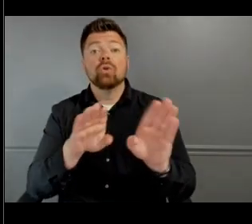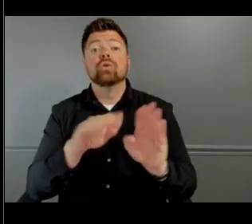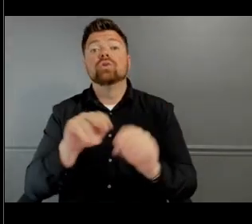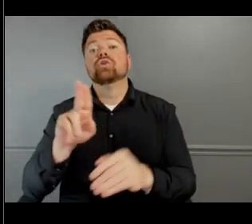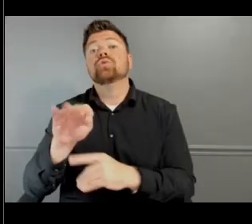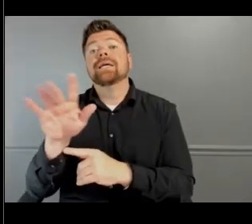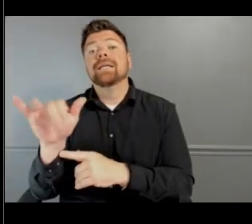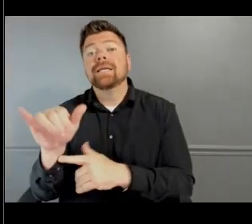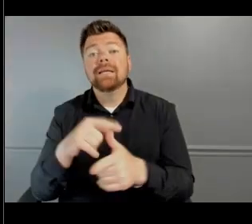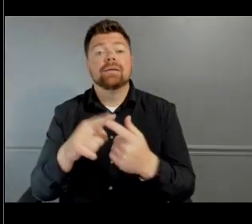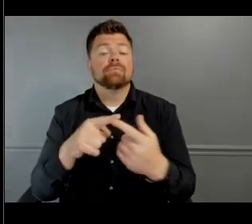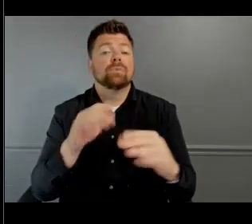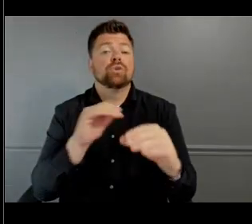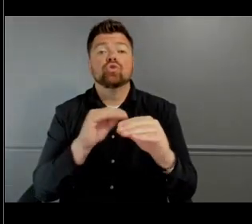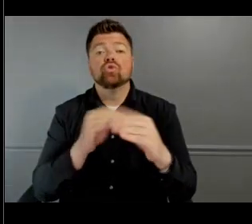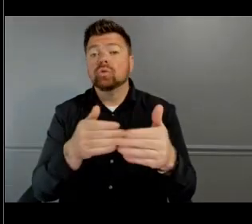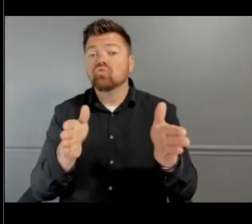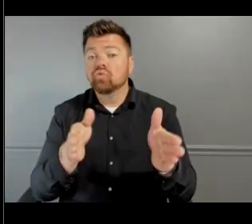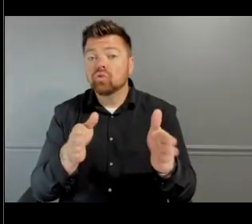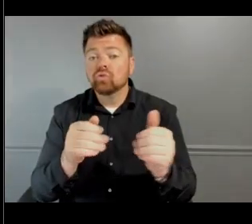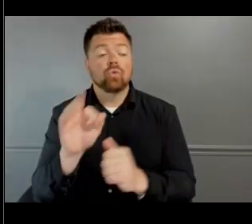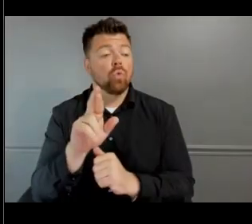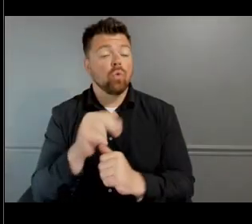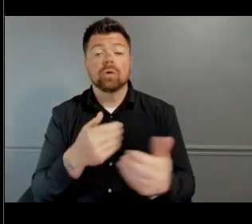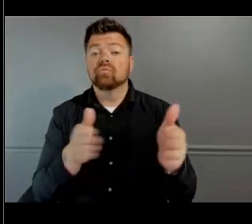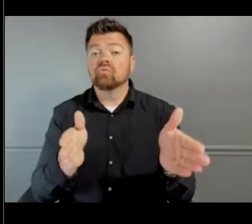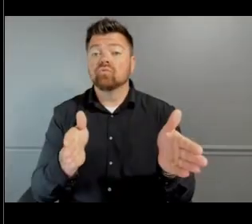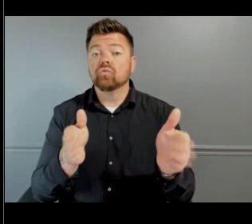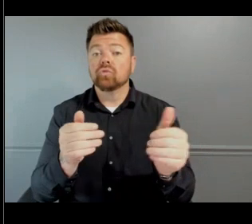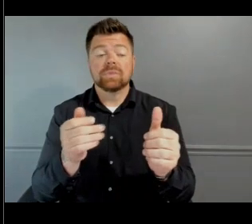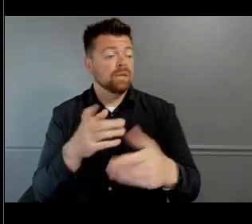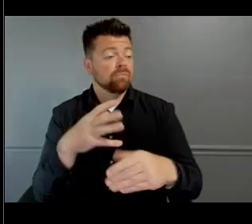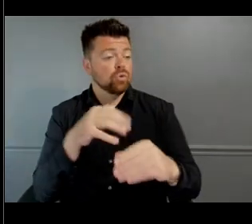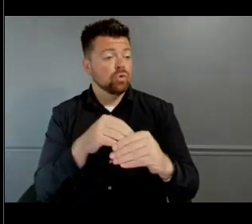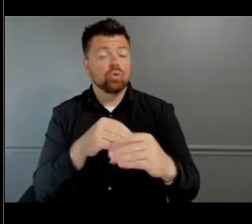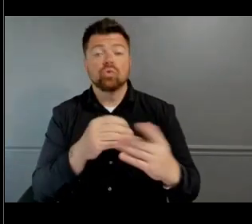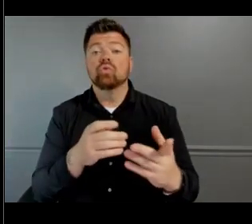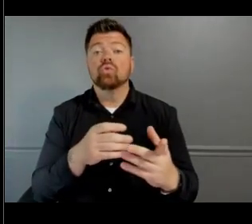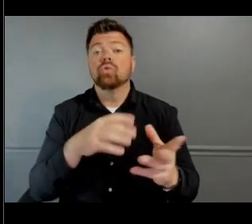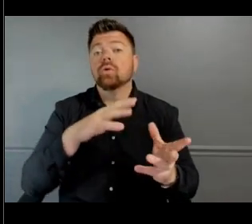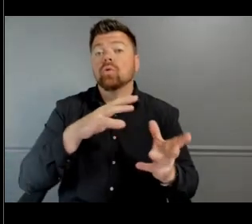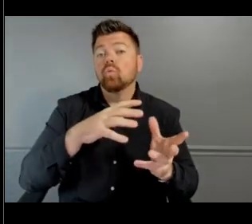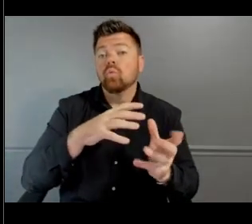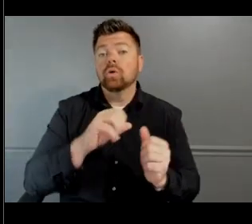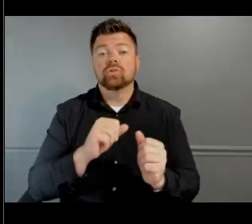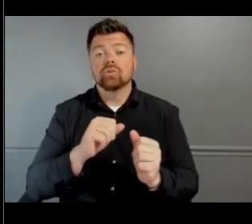and storage rooms or rooms that contain washers and dryers.